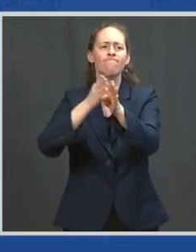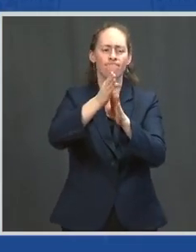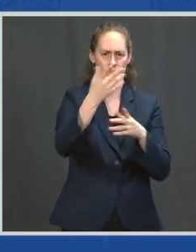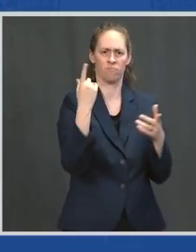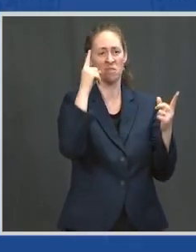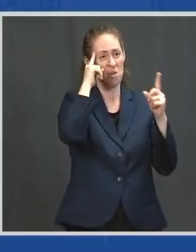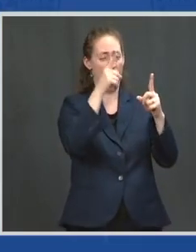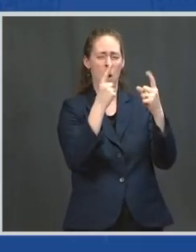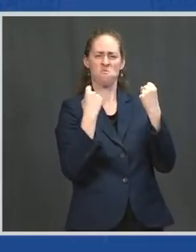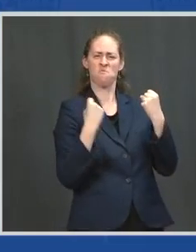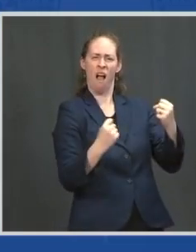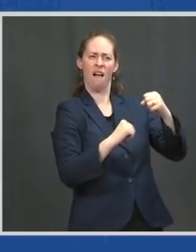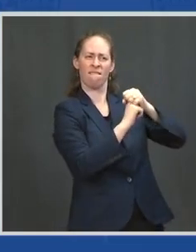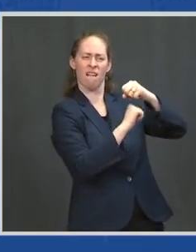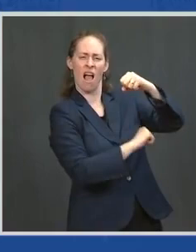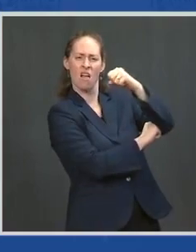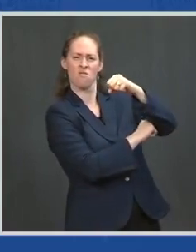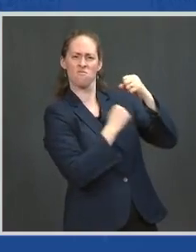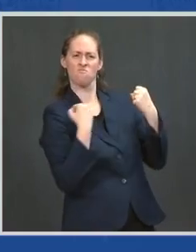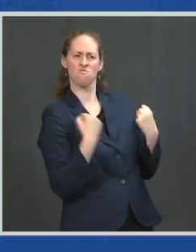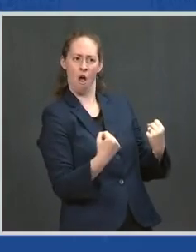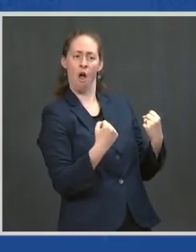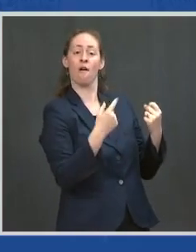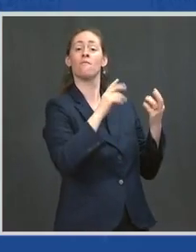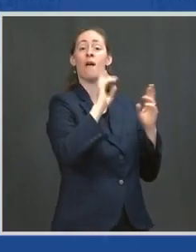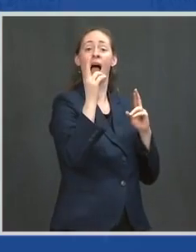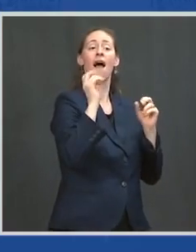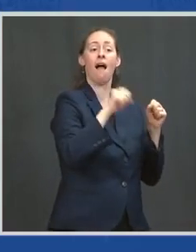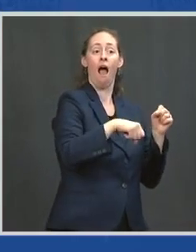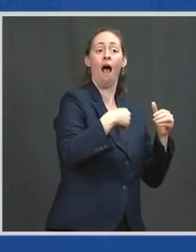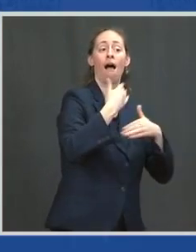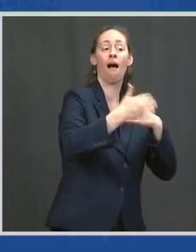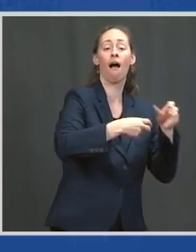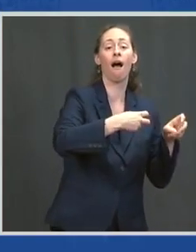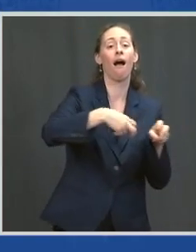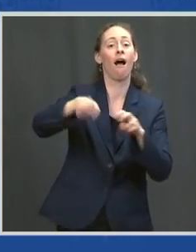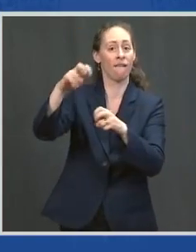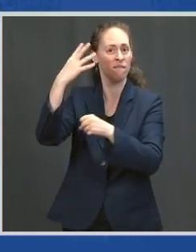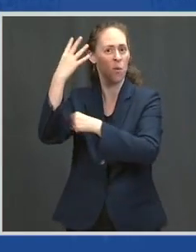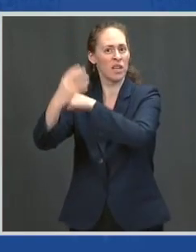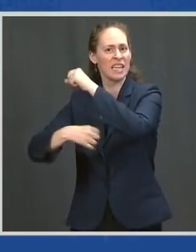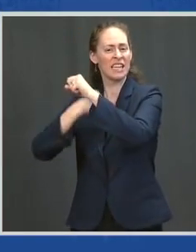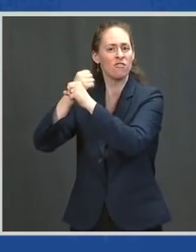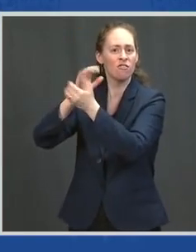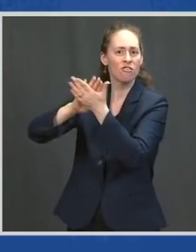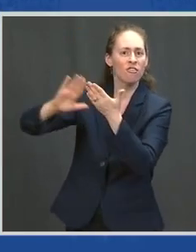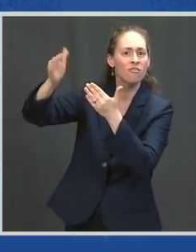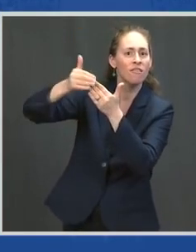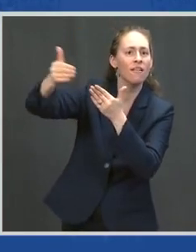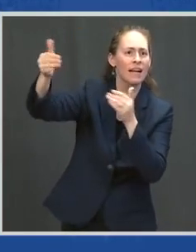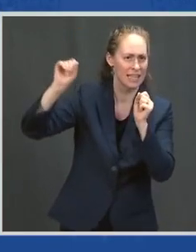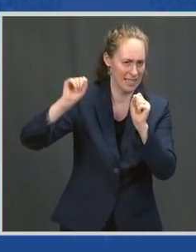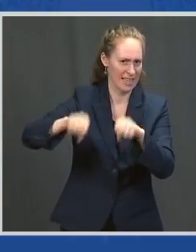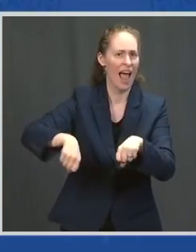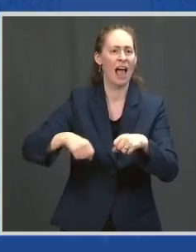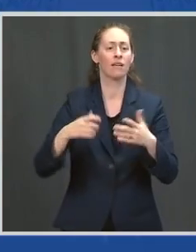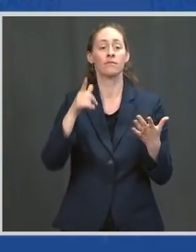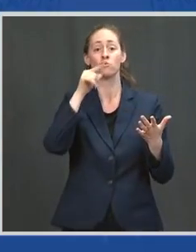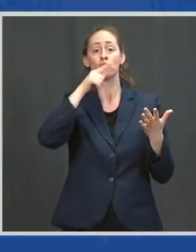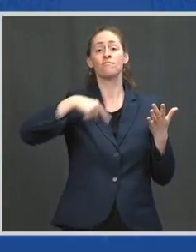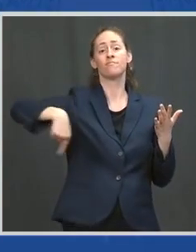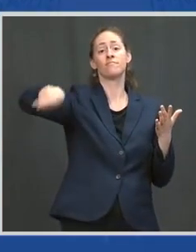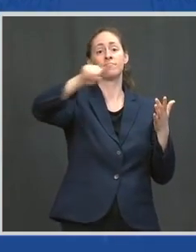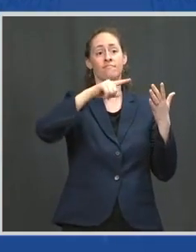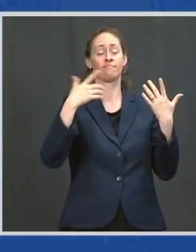students who want to go on to, to a four-year degree. Community college graduates provide